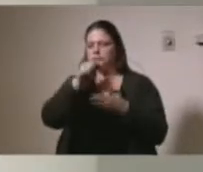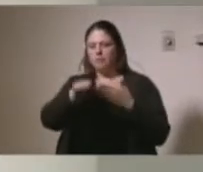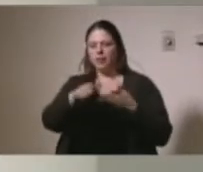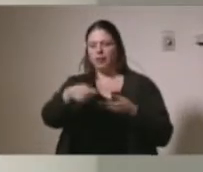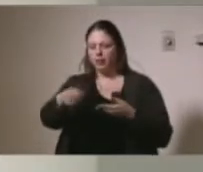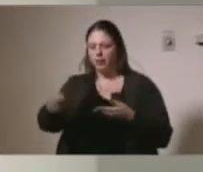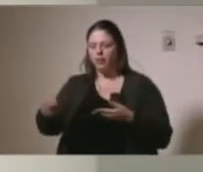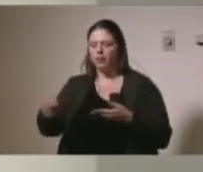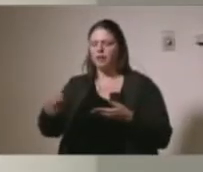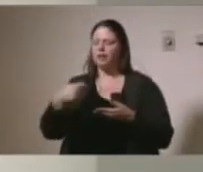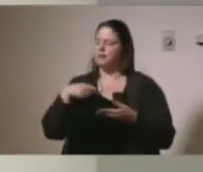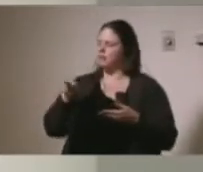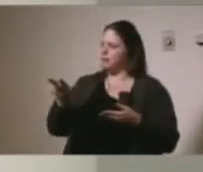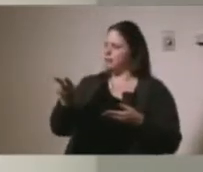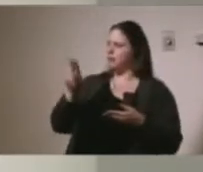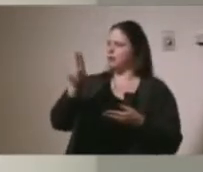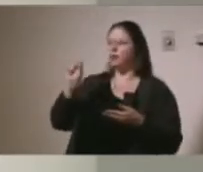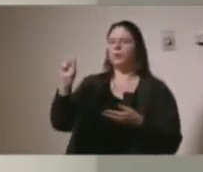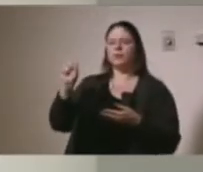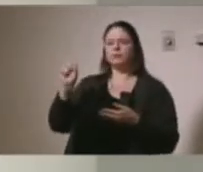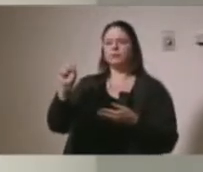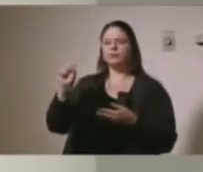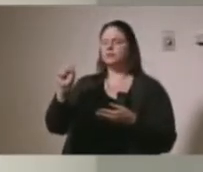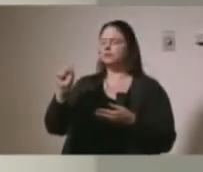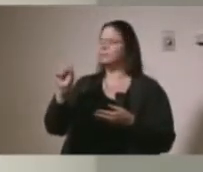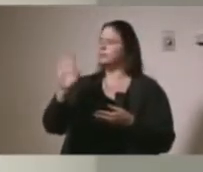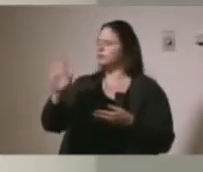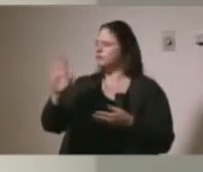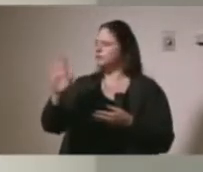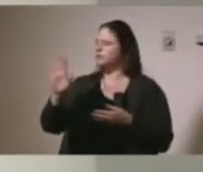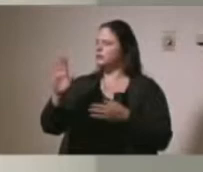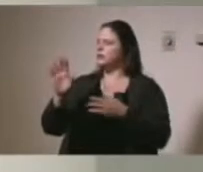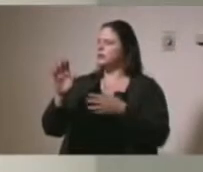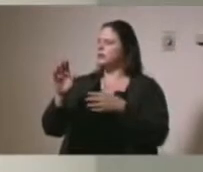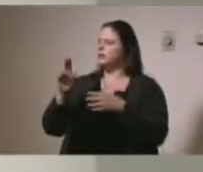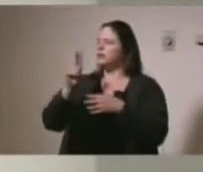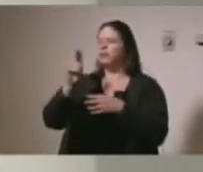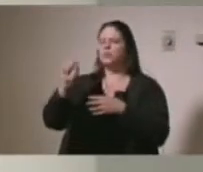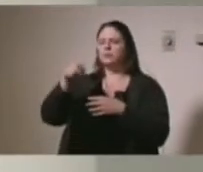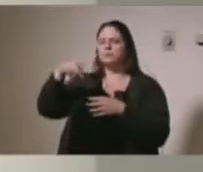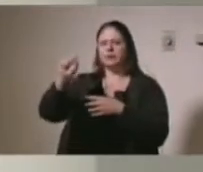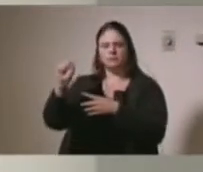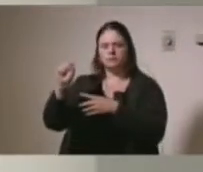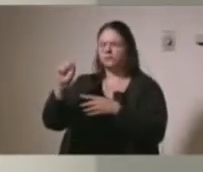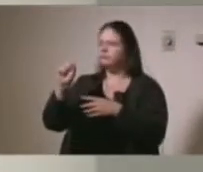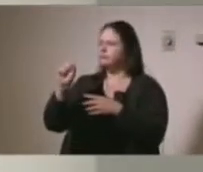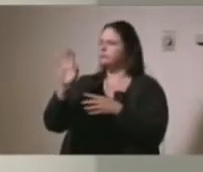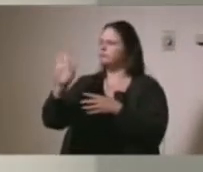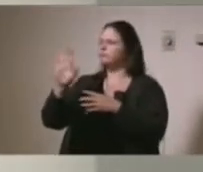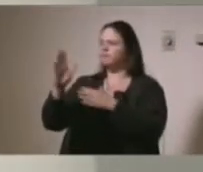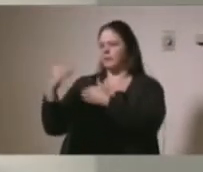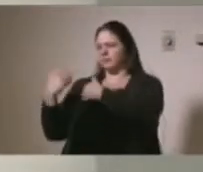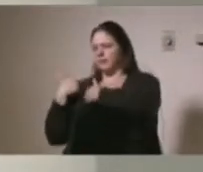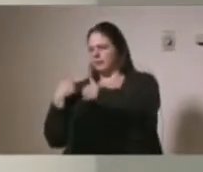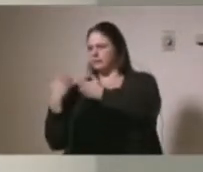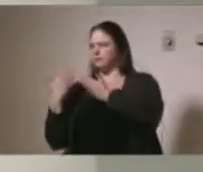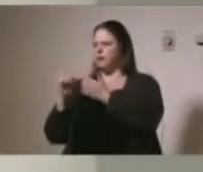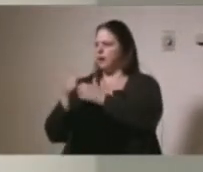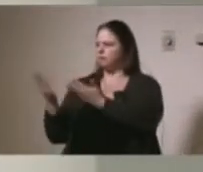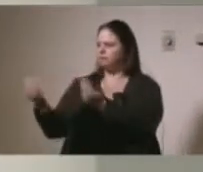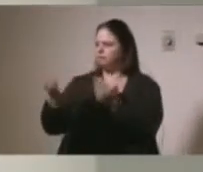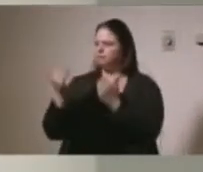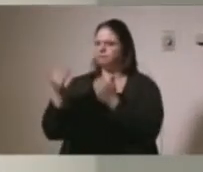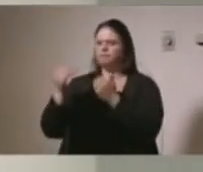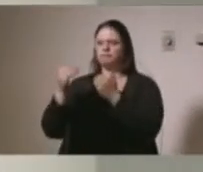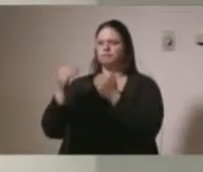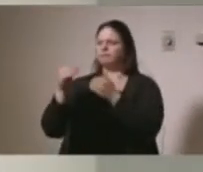the U.S. postal system's mandate, and also trying to garner public support in